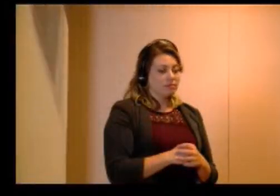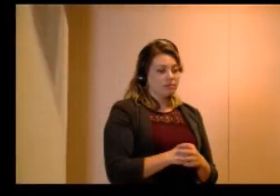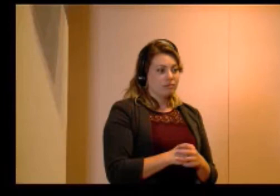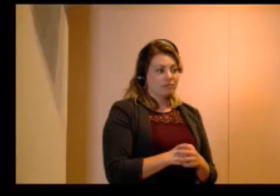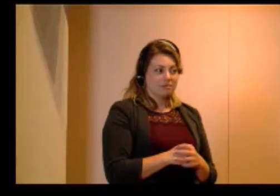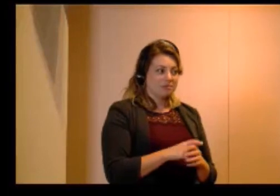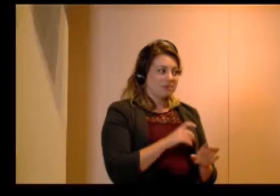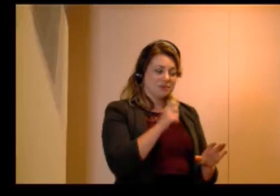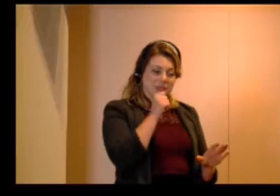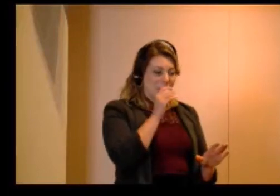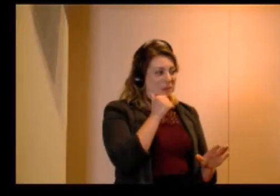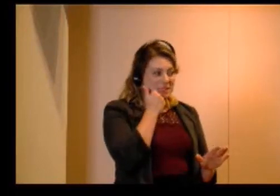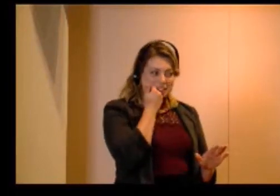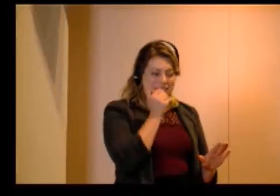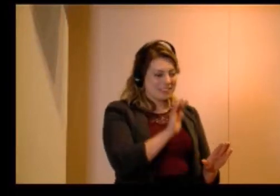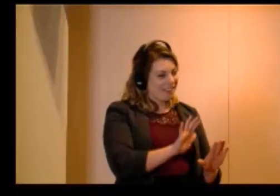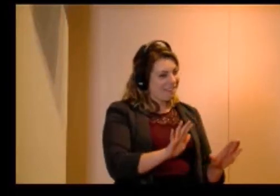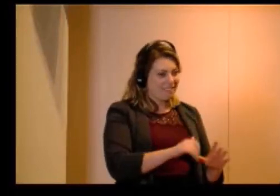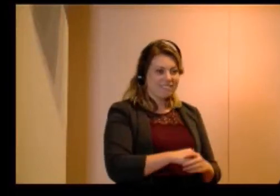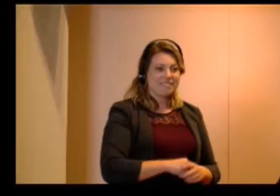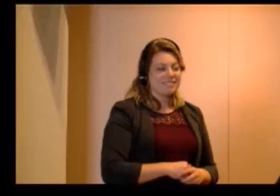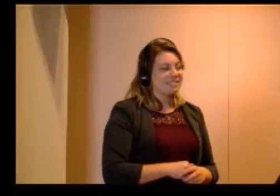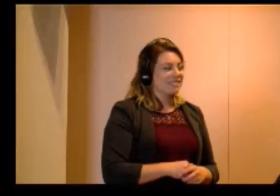Don't be shy.